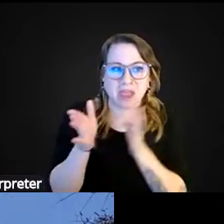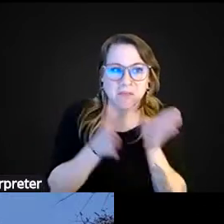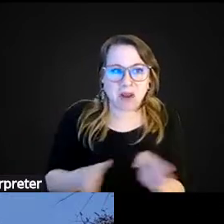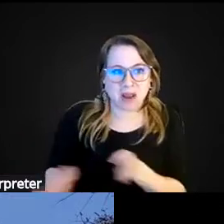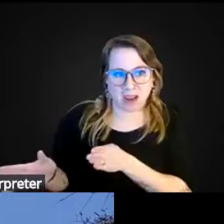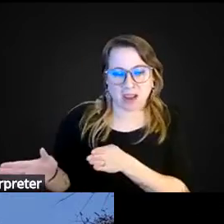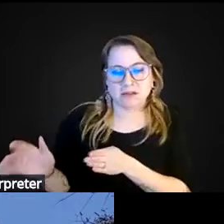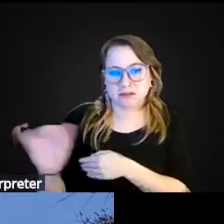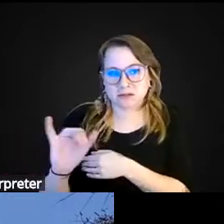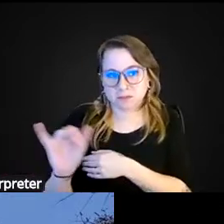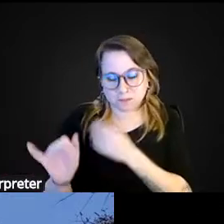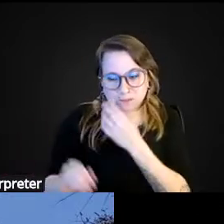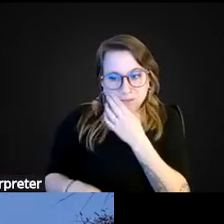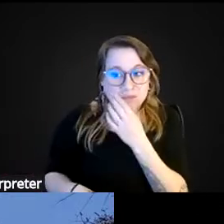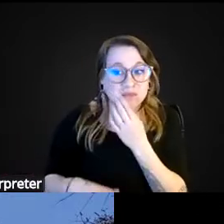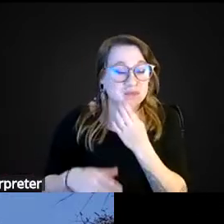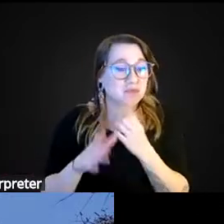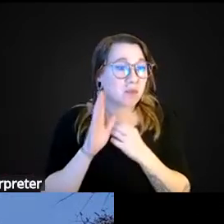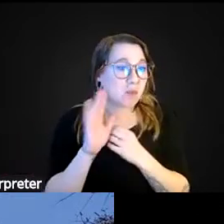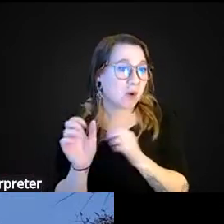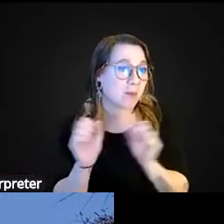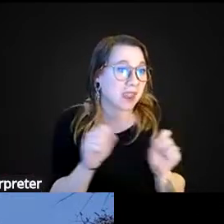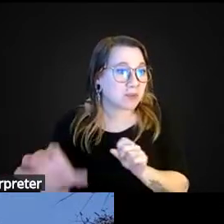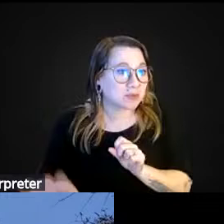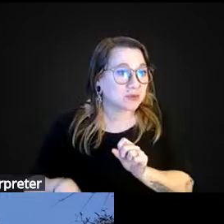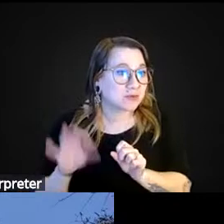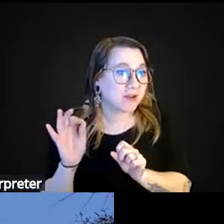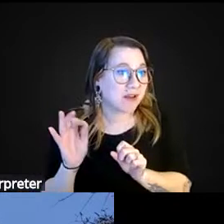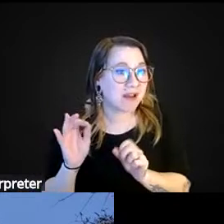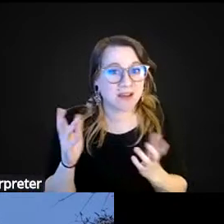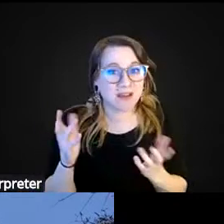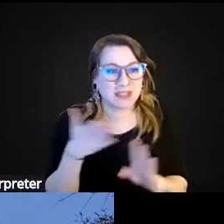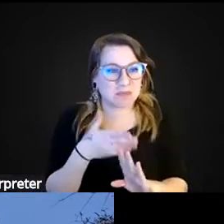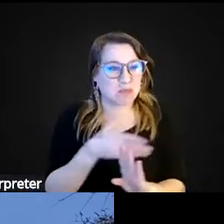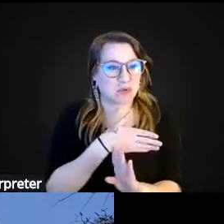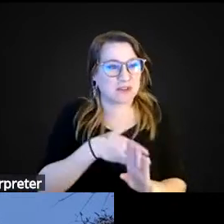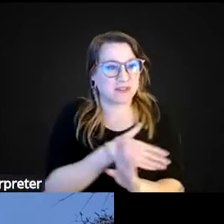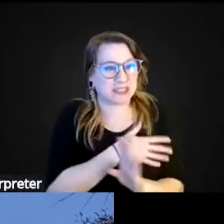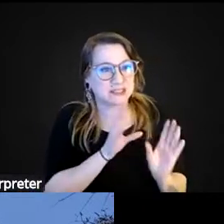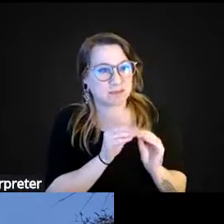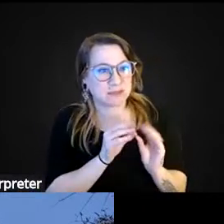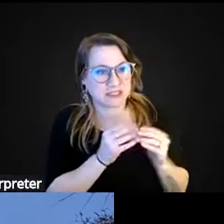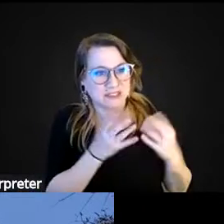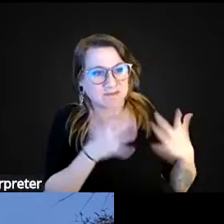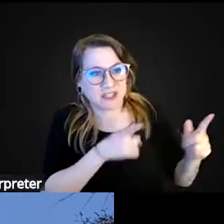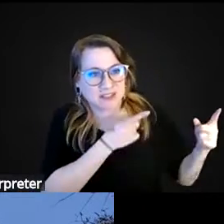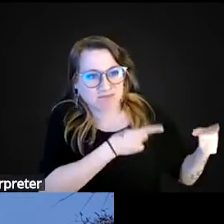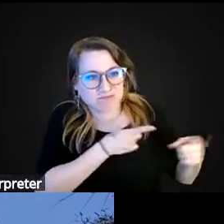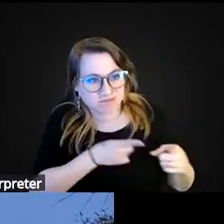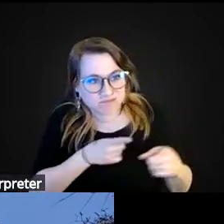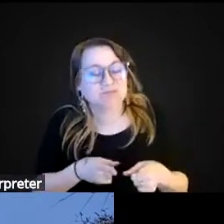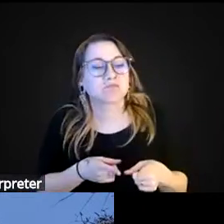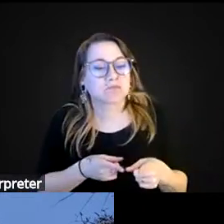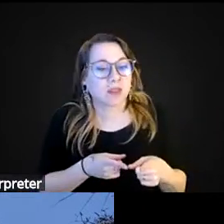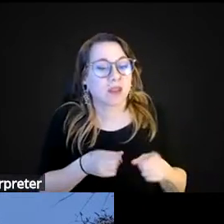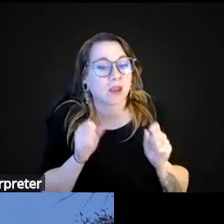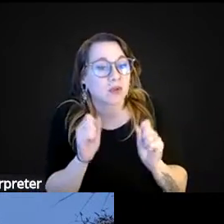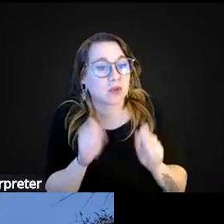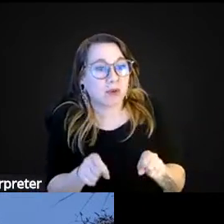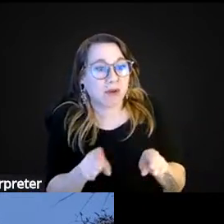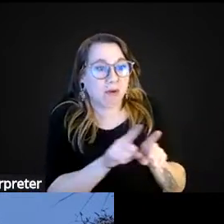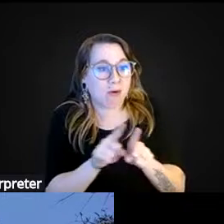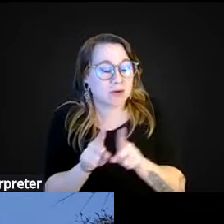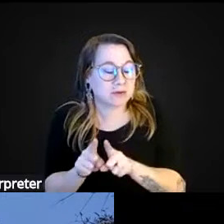chat. You'll be able to find kind of the previous meetings that they've had. And you also can